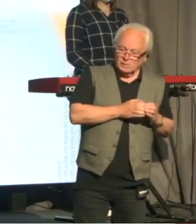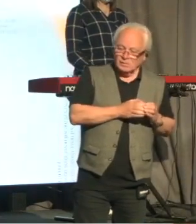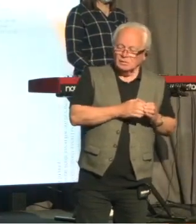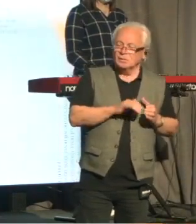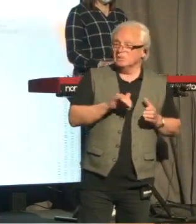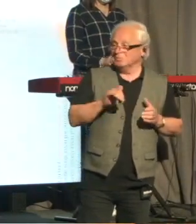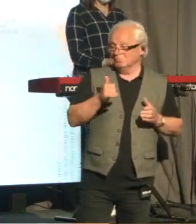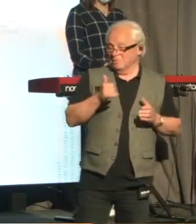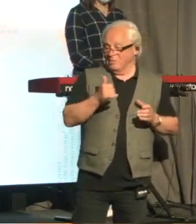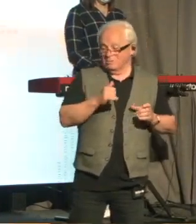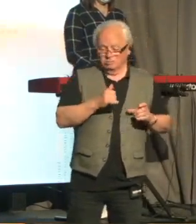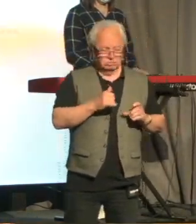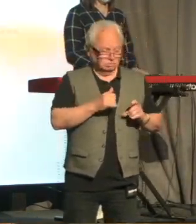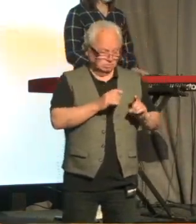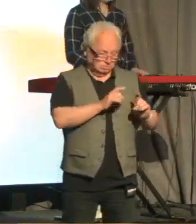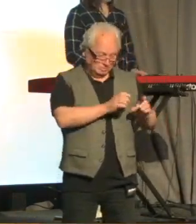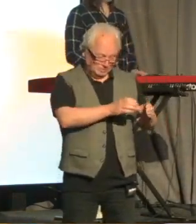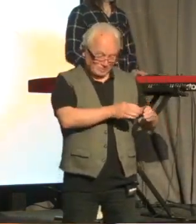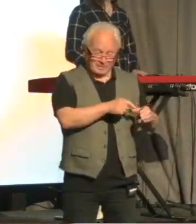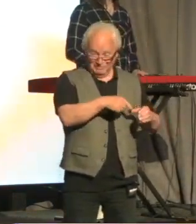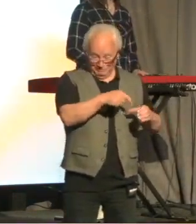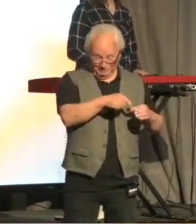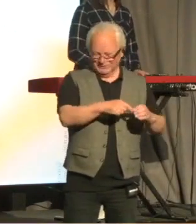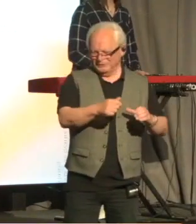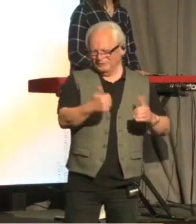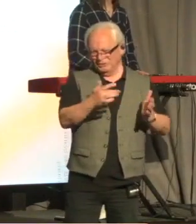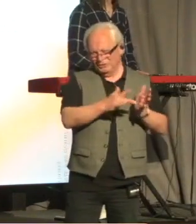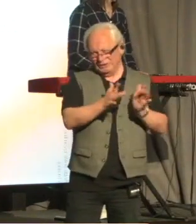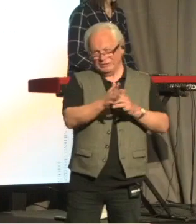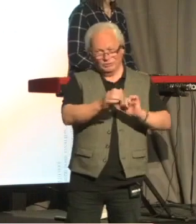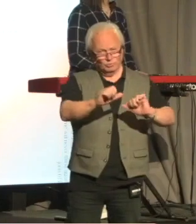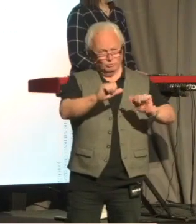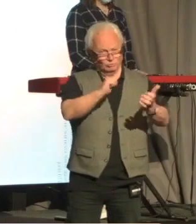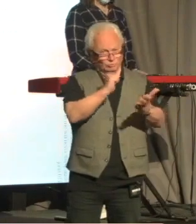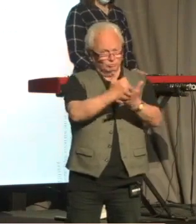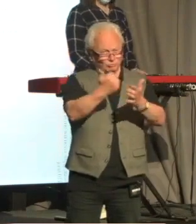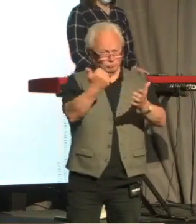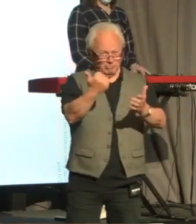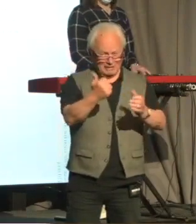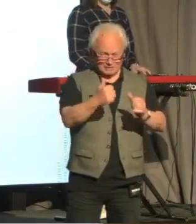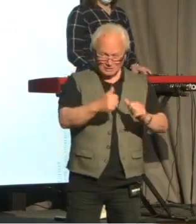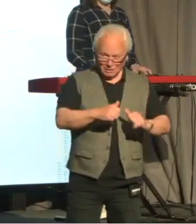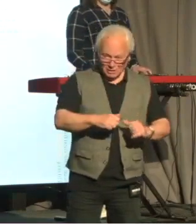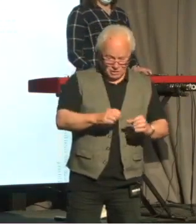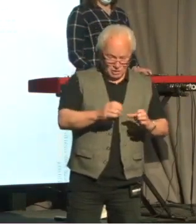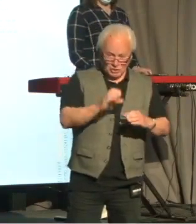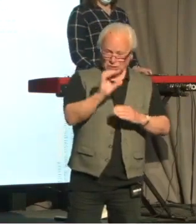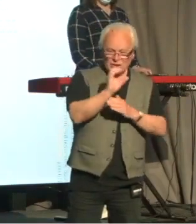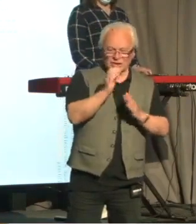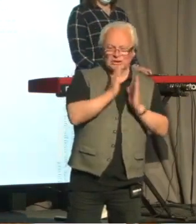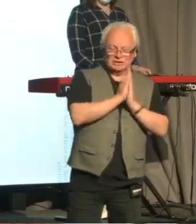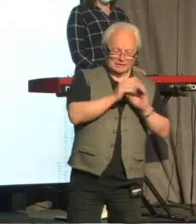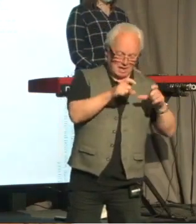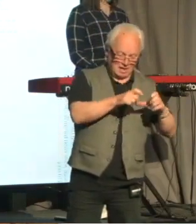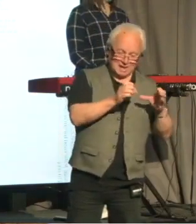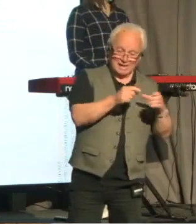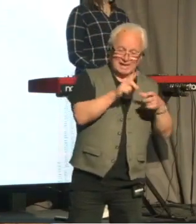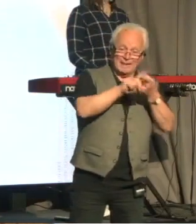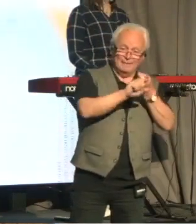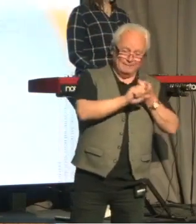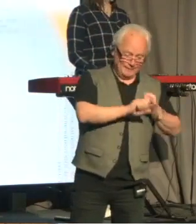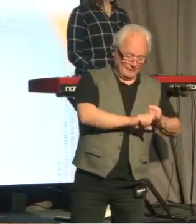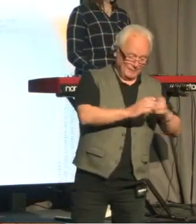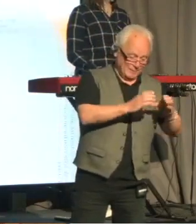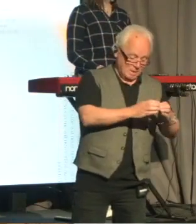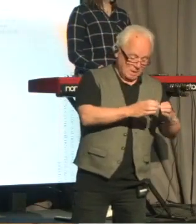Maybe you've been keeping him over here and he's great for church and Sundays, but then during the week, there's other things that